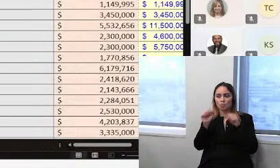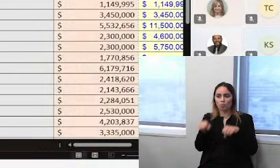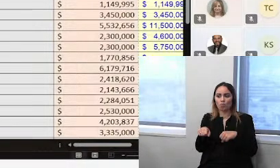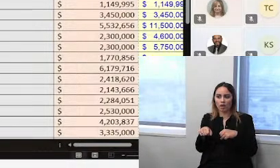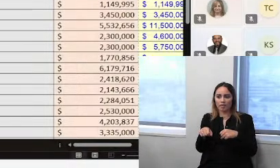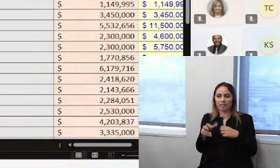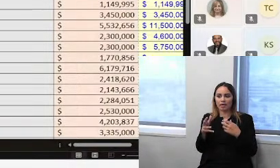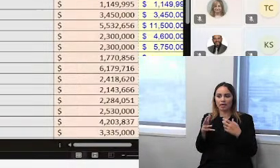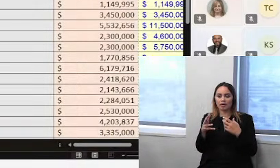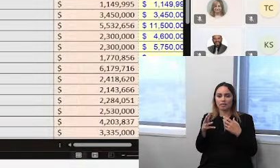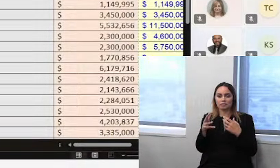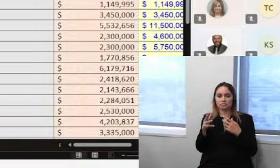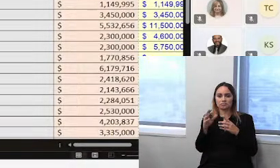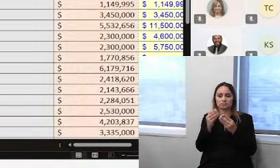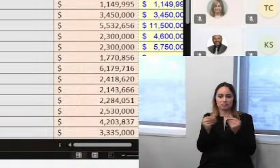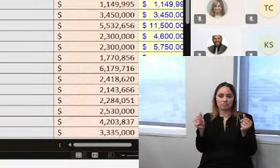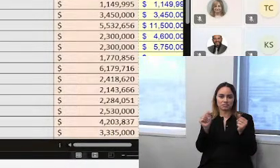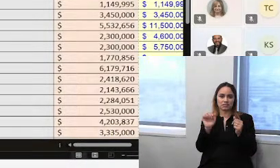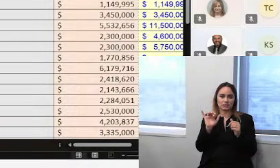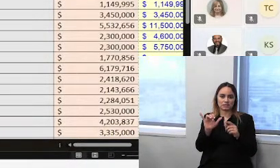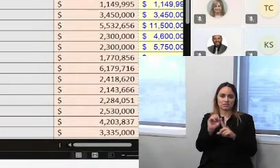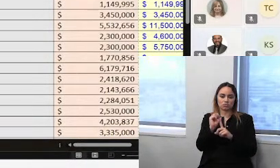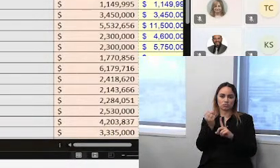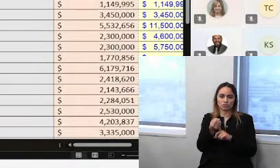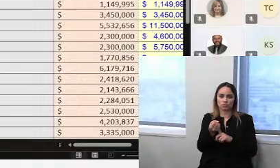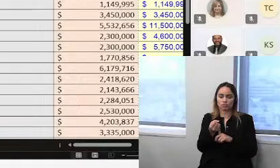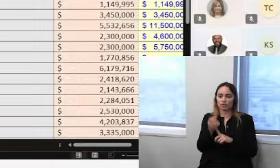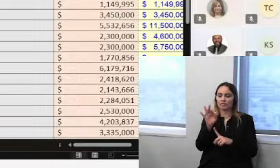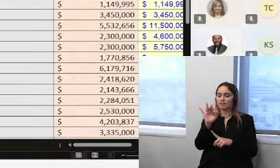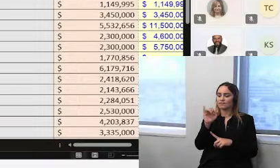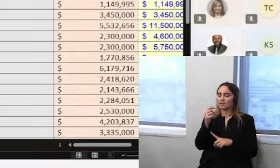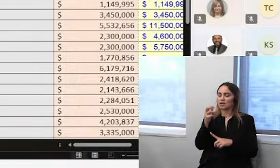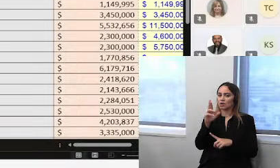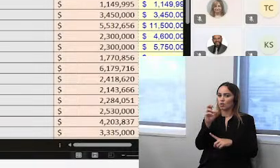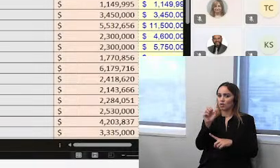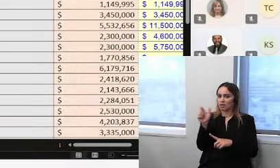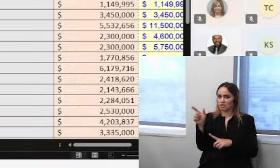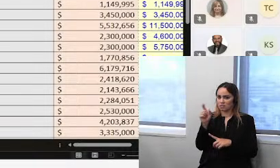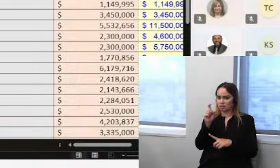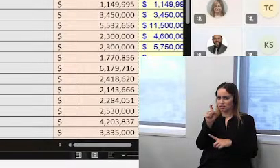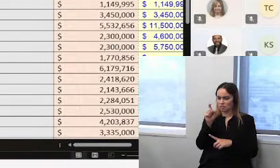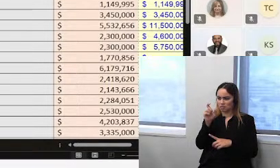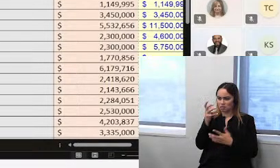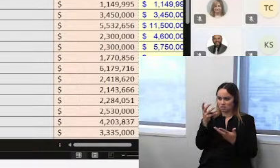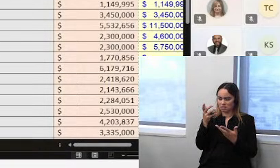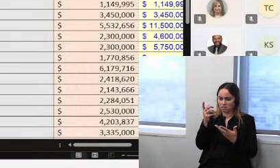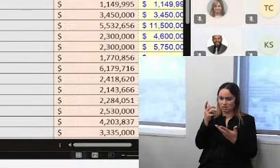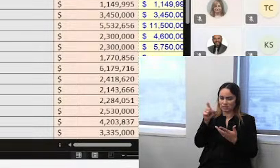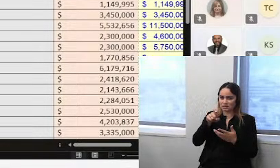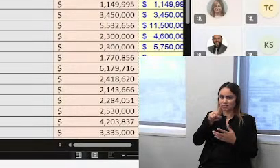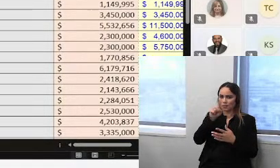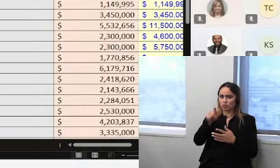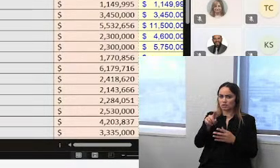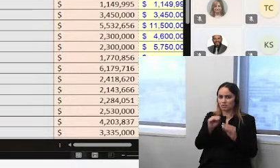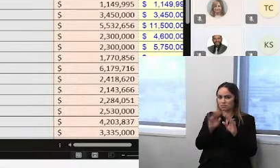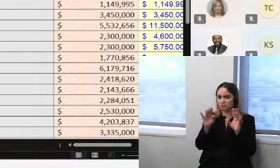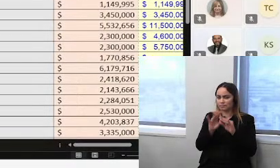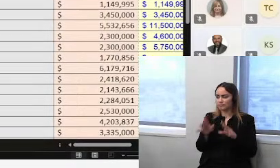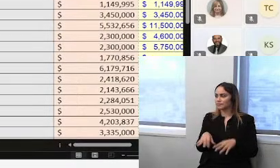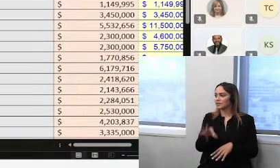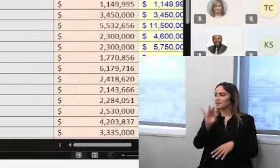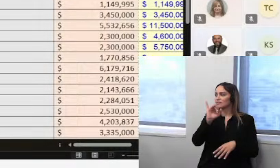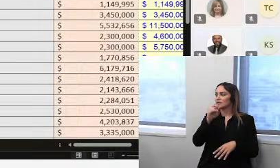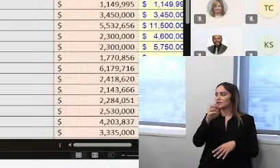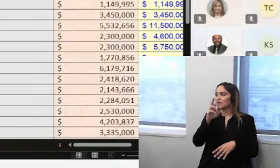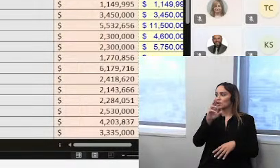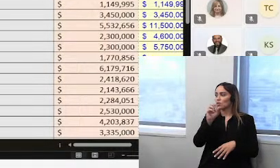Mr. Figueroa, did you have a clarifying question, sir? Just simply when would we plan to do this? Is this